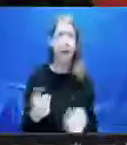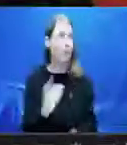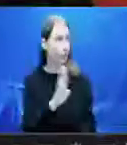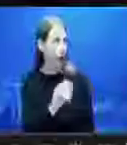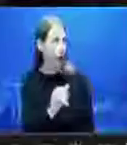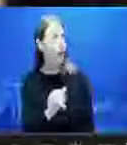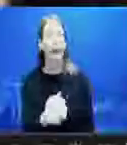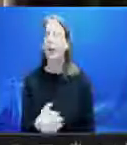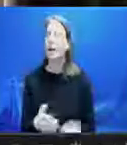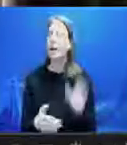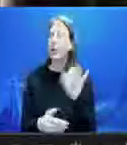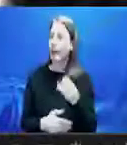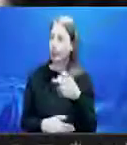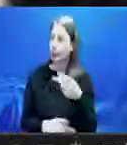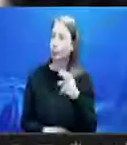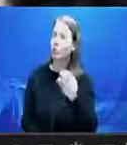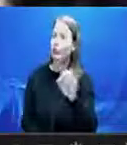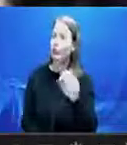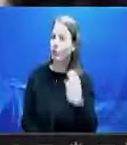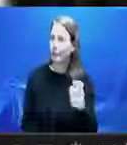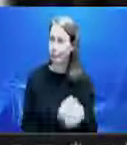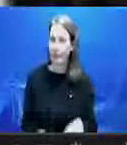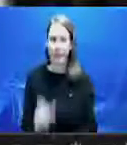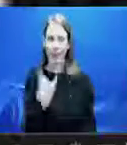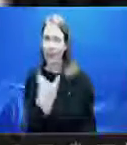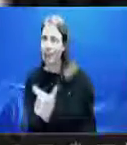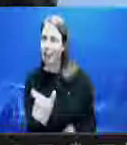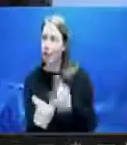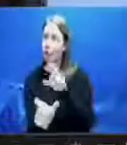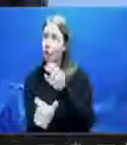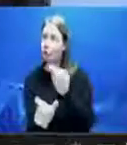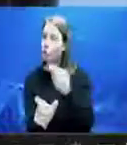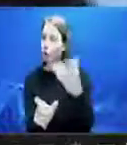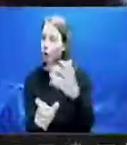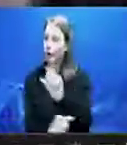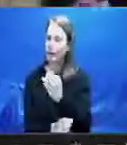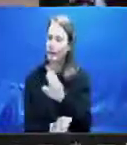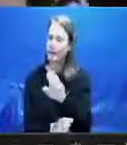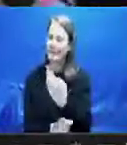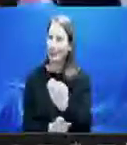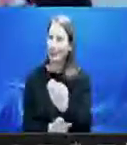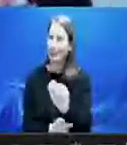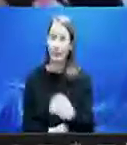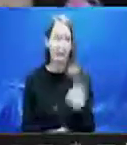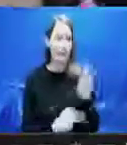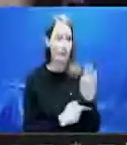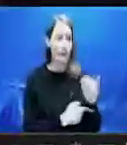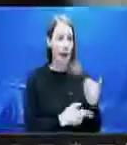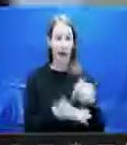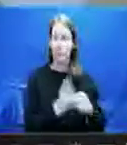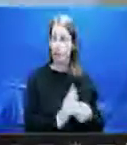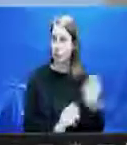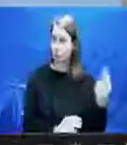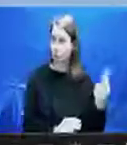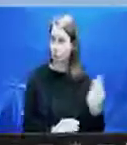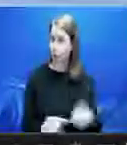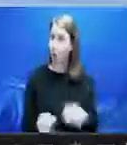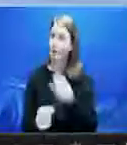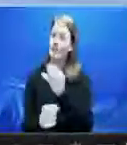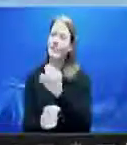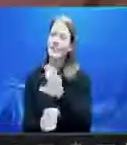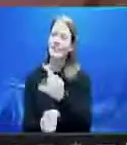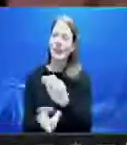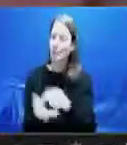the root? Set. Bi means? Two. Set. Does anybody know what that means? To cut, exactly.